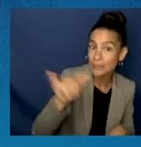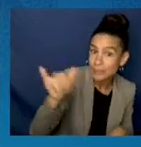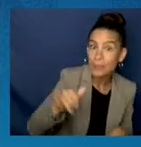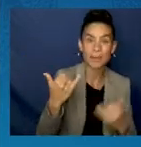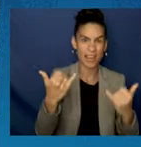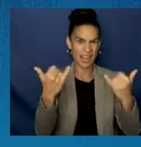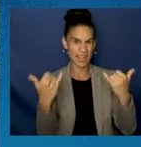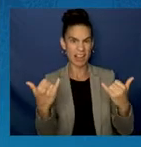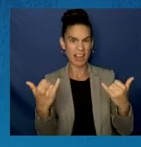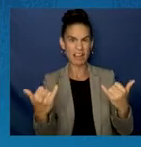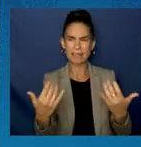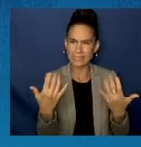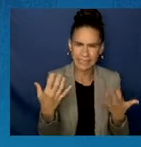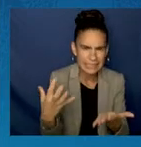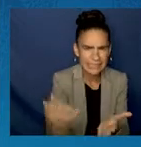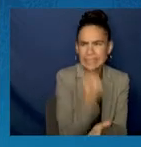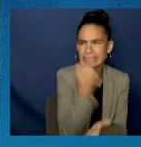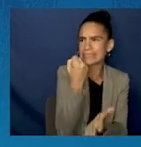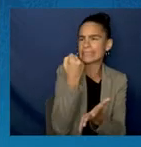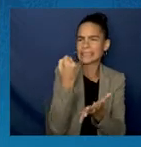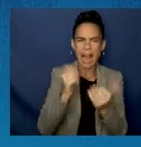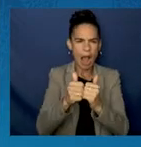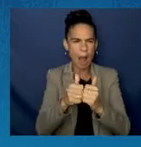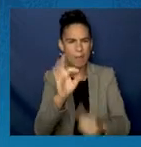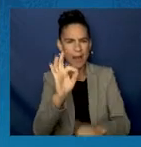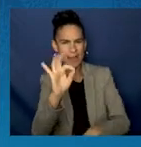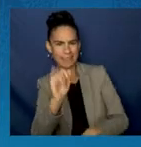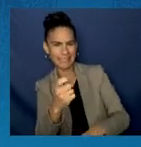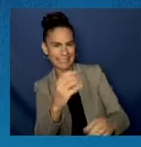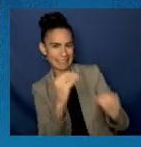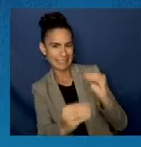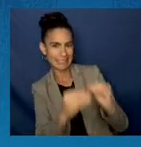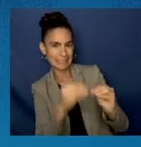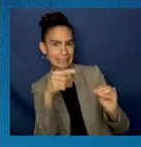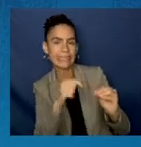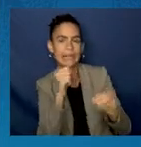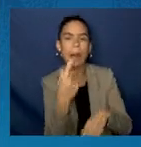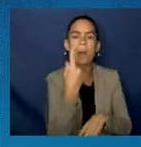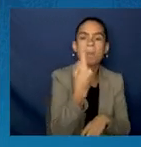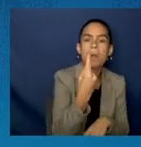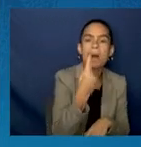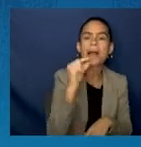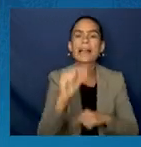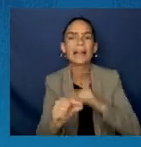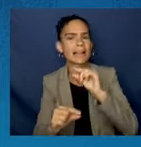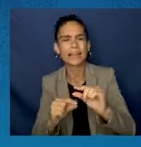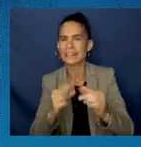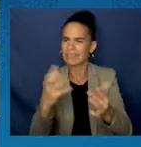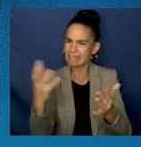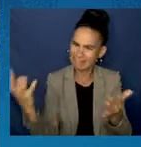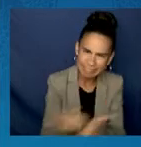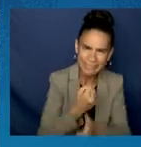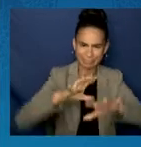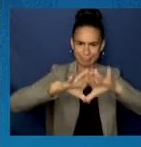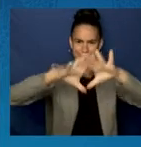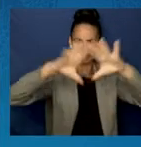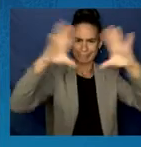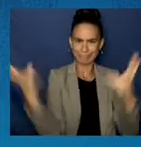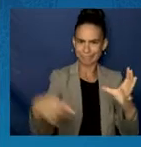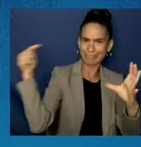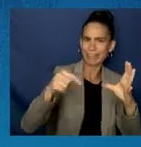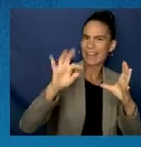but substantially, in a transformative way. That, again, is about jobs, it's about health, it's about families, and it's about our